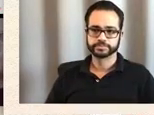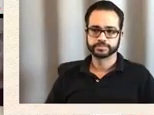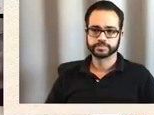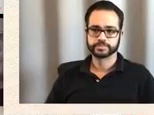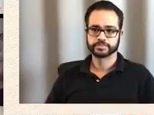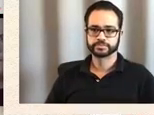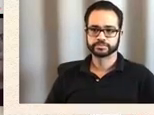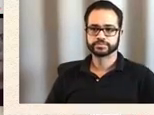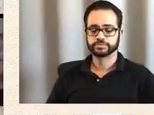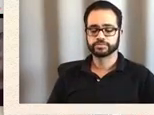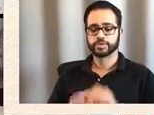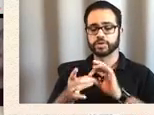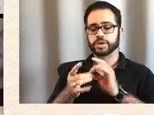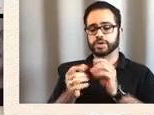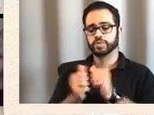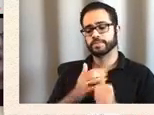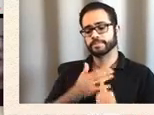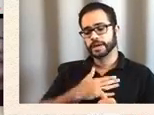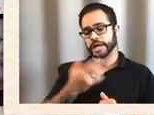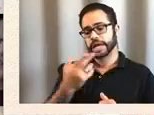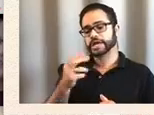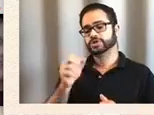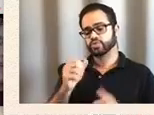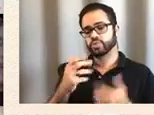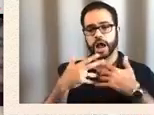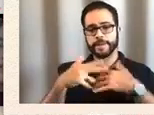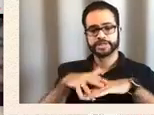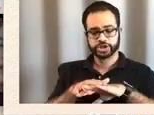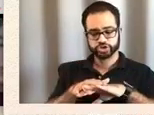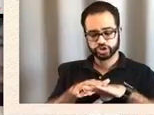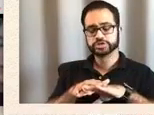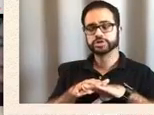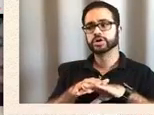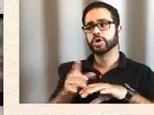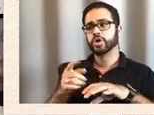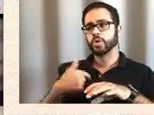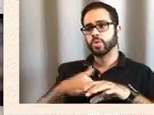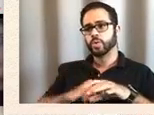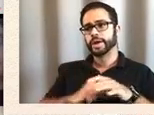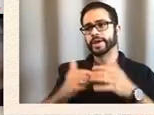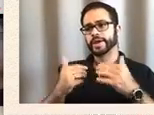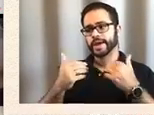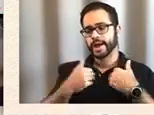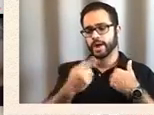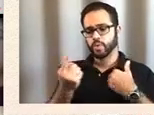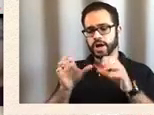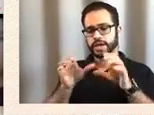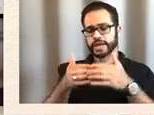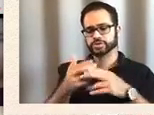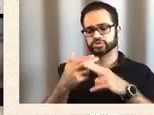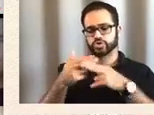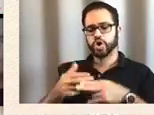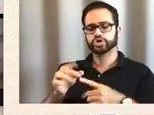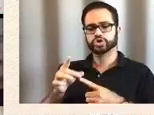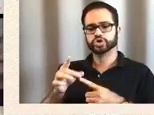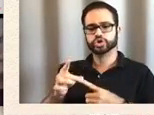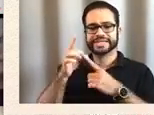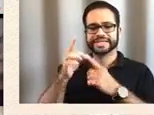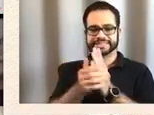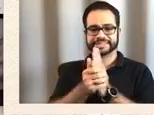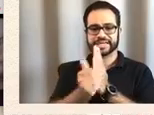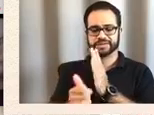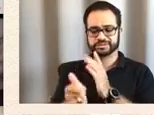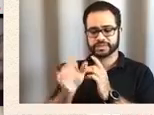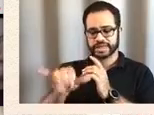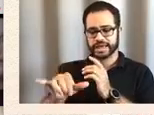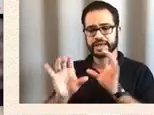high school accommodations, we actually had a course called Unique Skills, which was a course that you added to